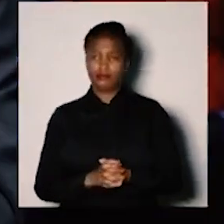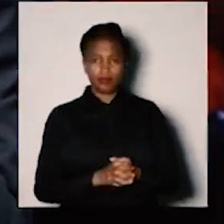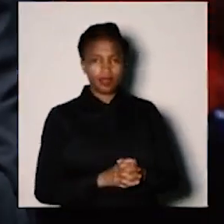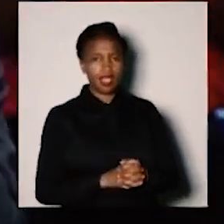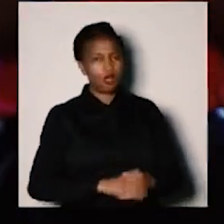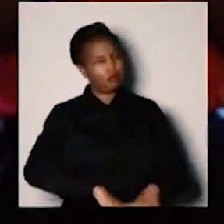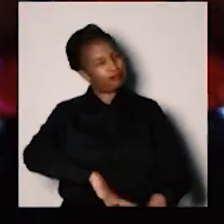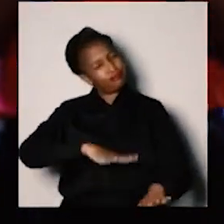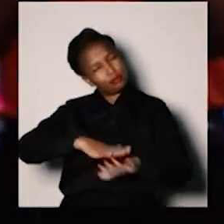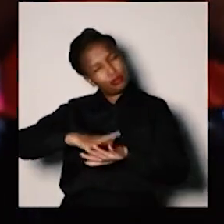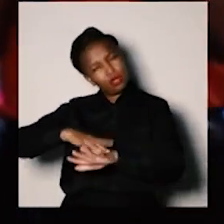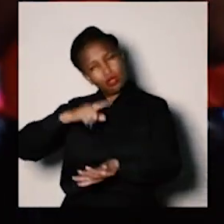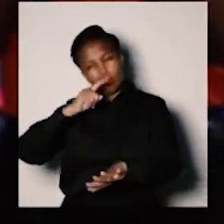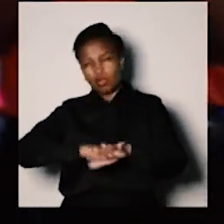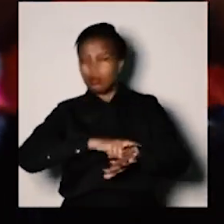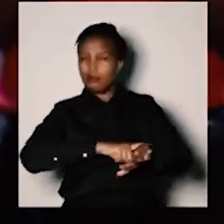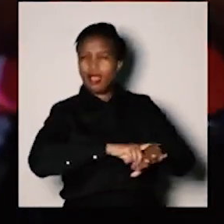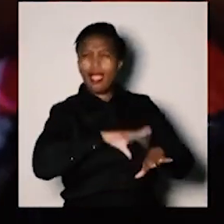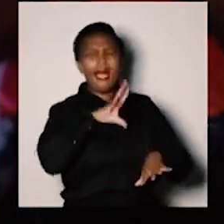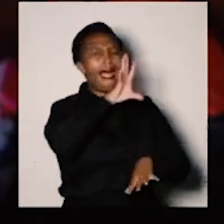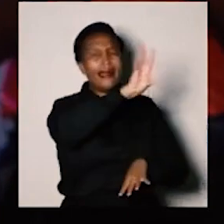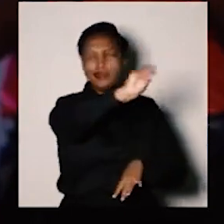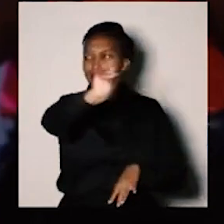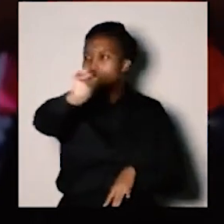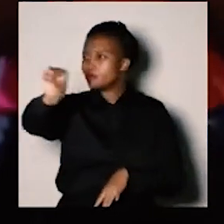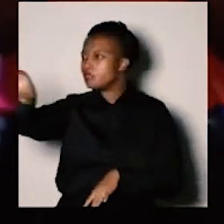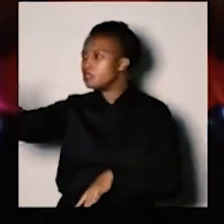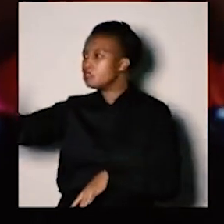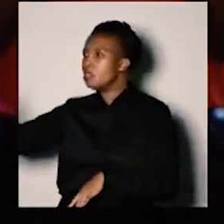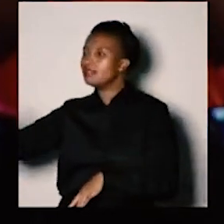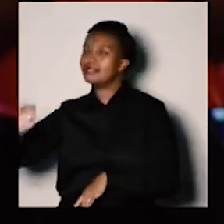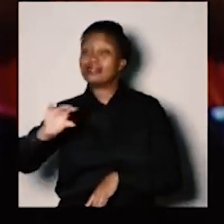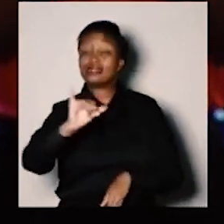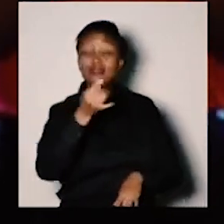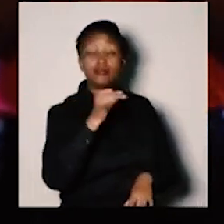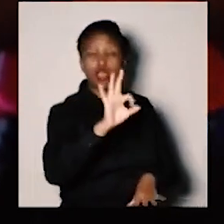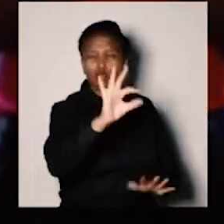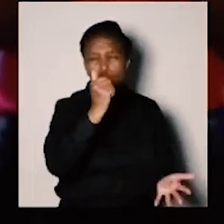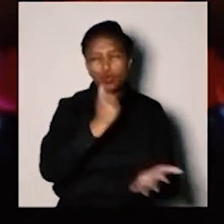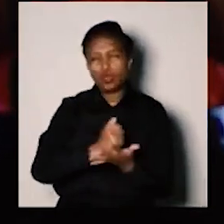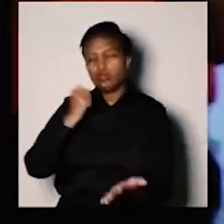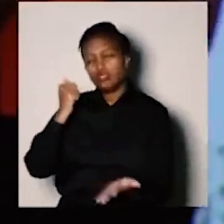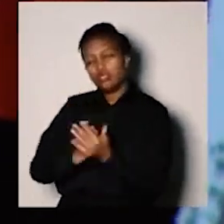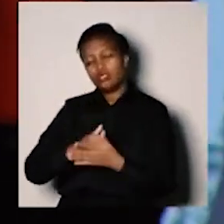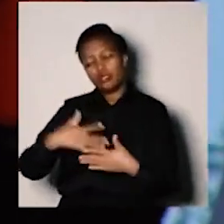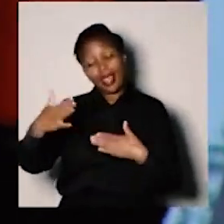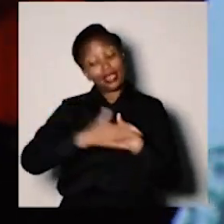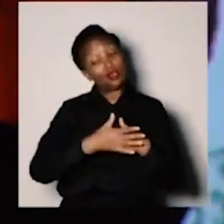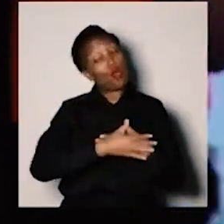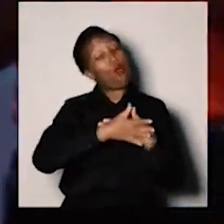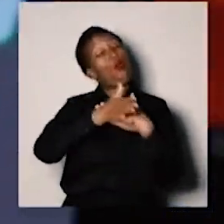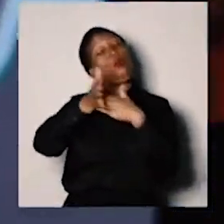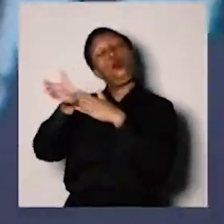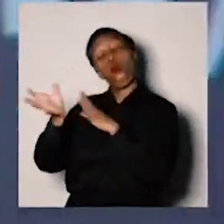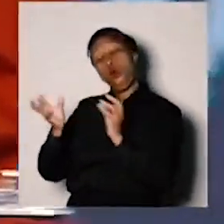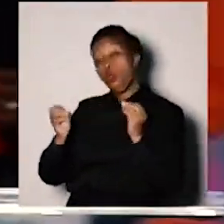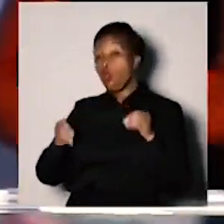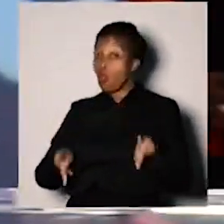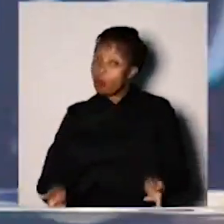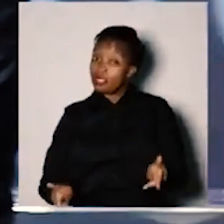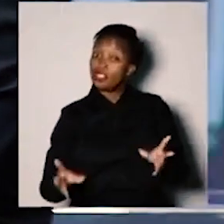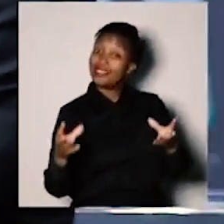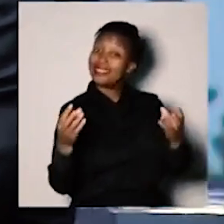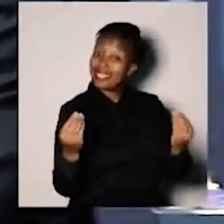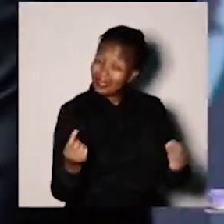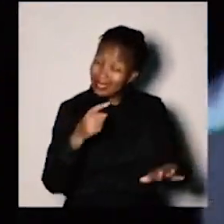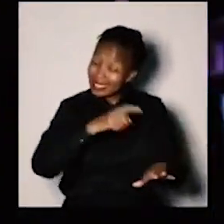One more time, I want to go around this place. If you are still out there, if you are still seated, the door is still open, the opportunity is still open. It